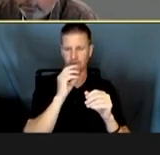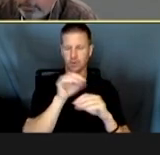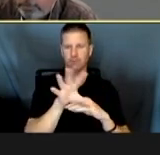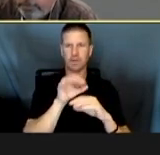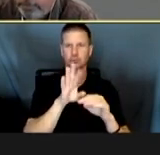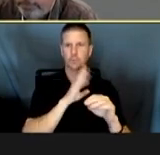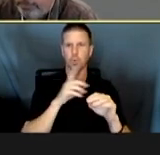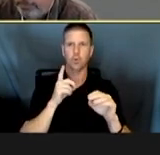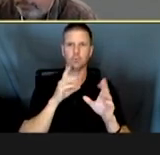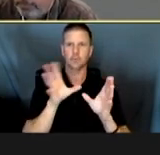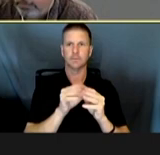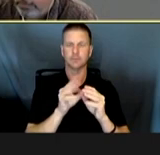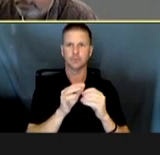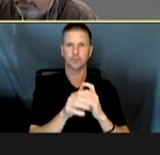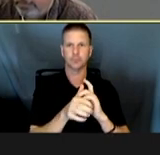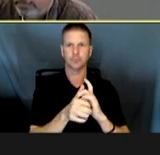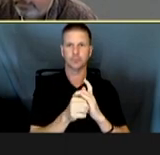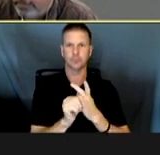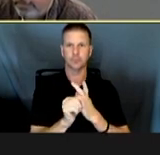meeting?